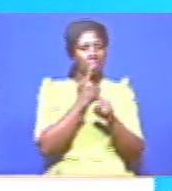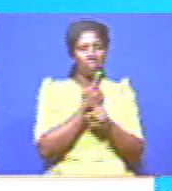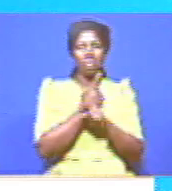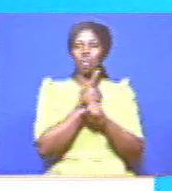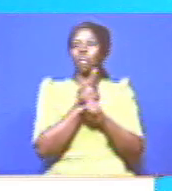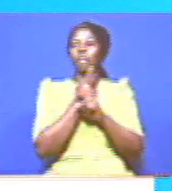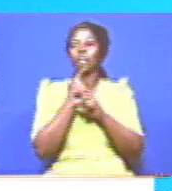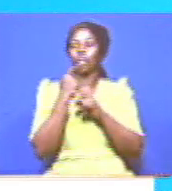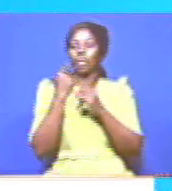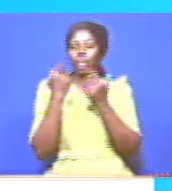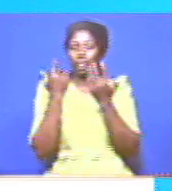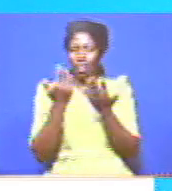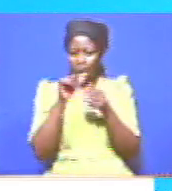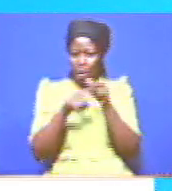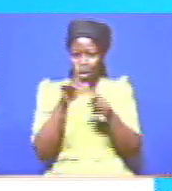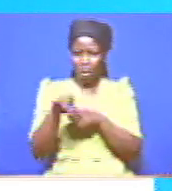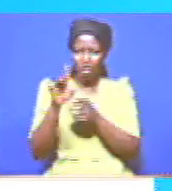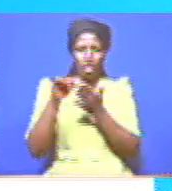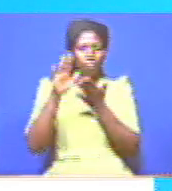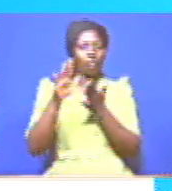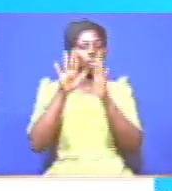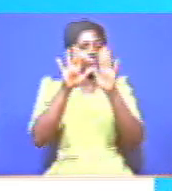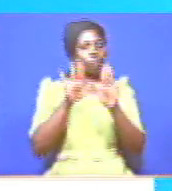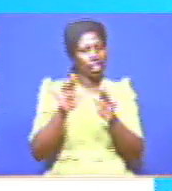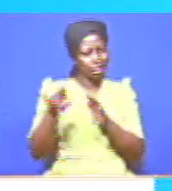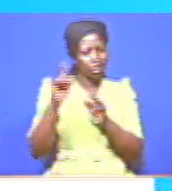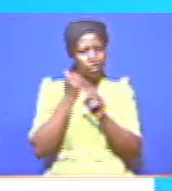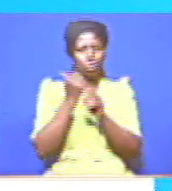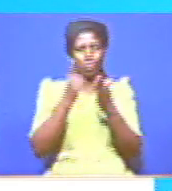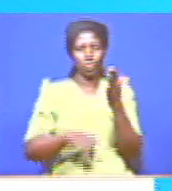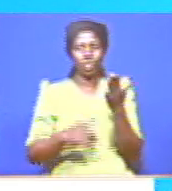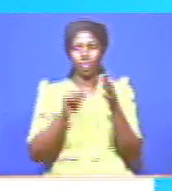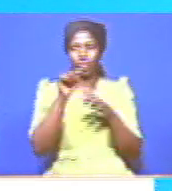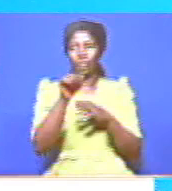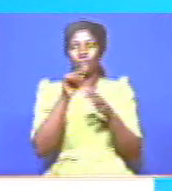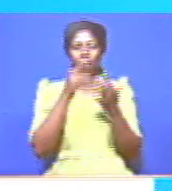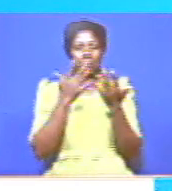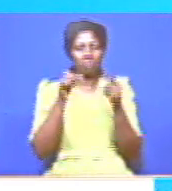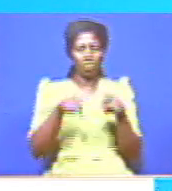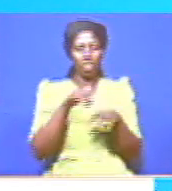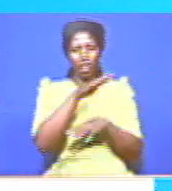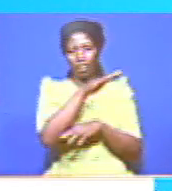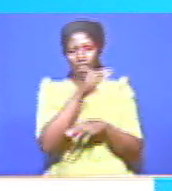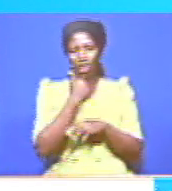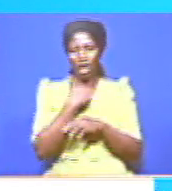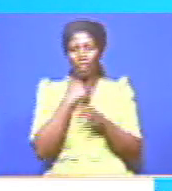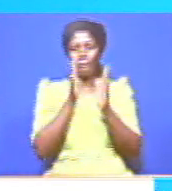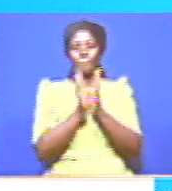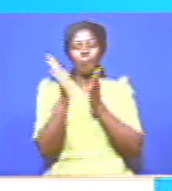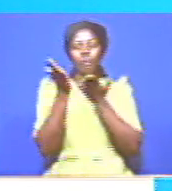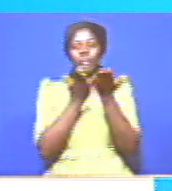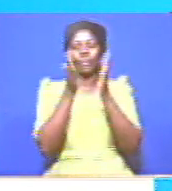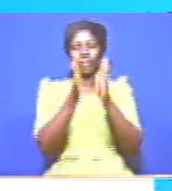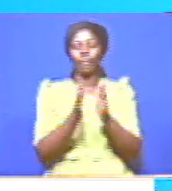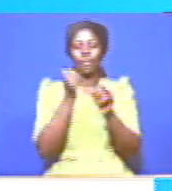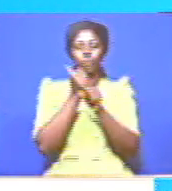themselves, or more importantly, what it is that they do. And in this case, this evening, we have a gentleman who's a public servant, and he works